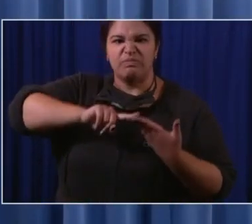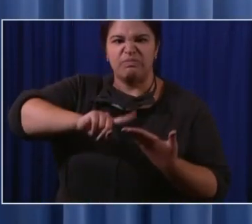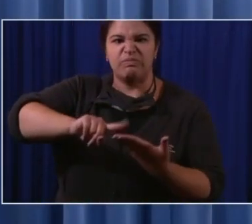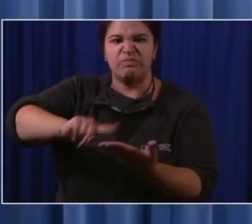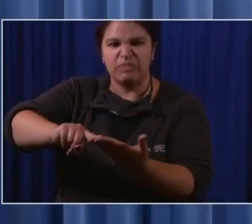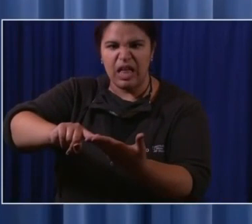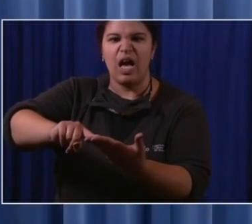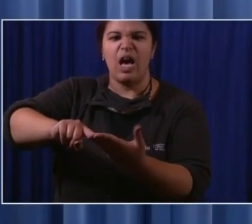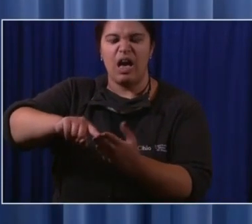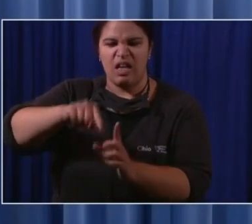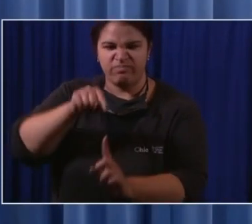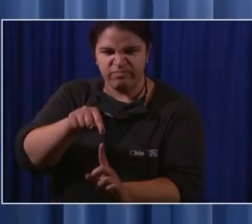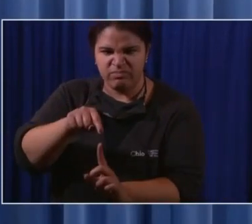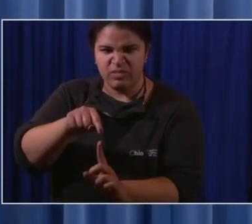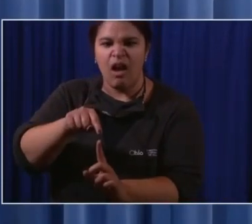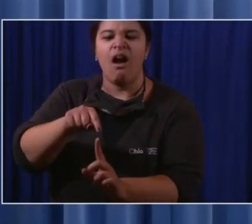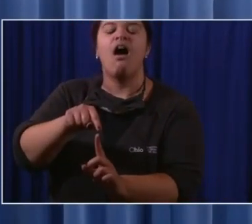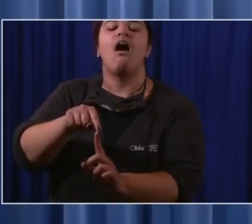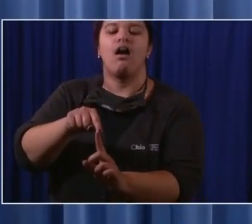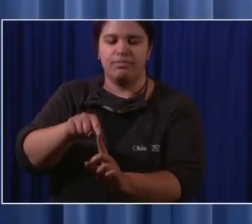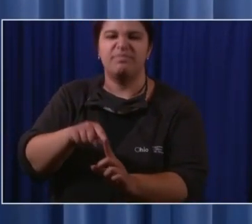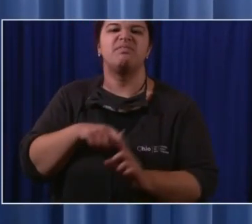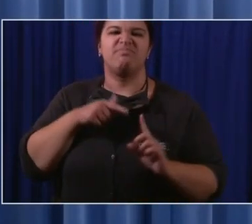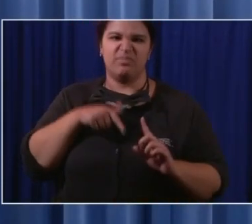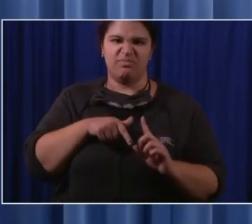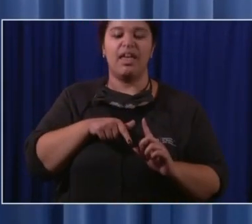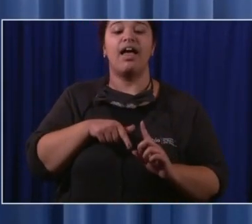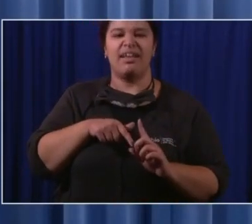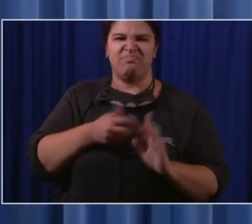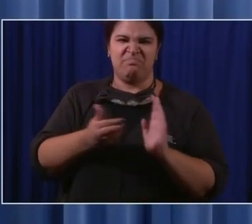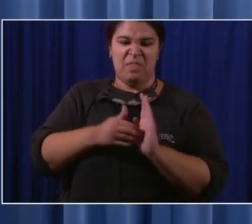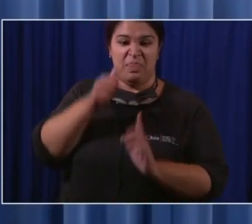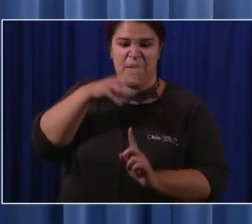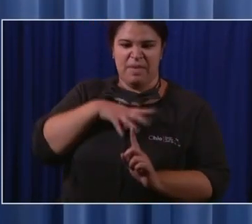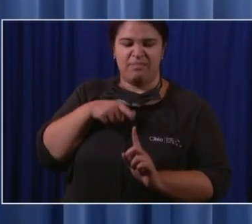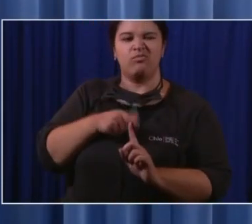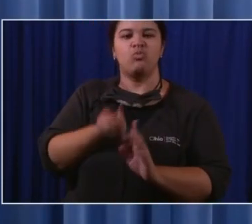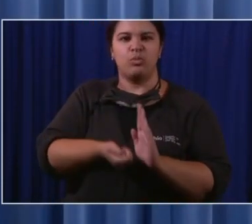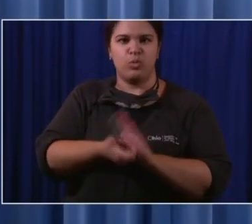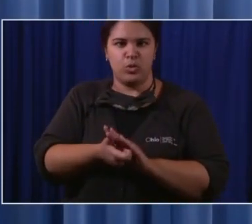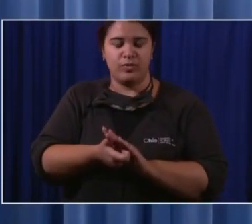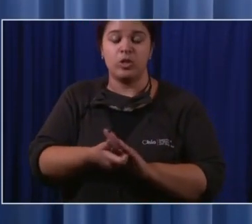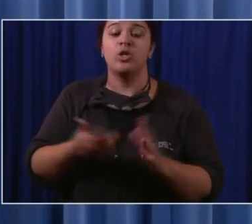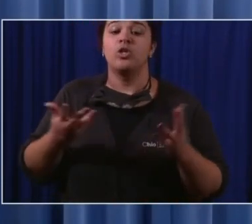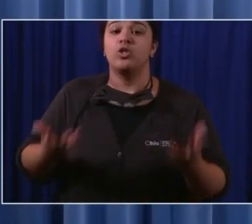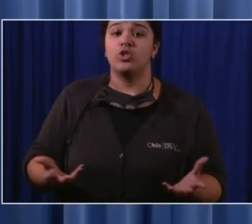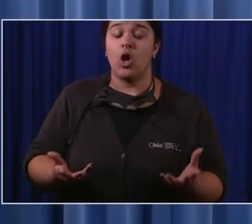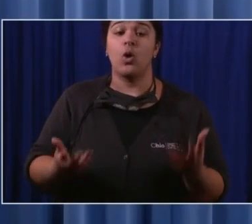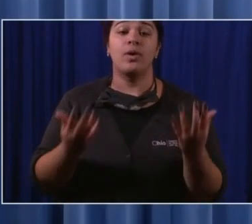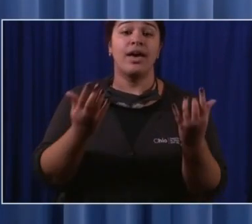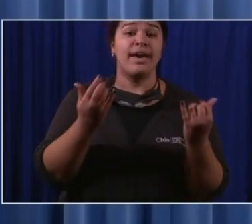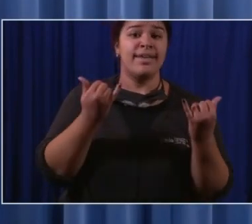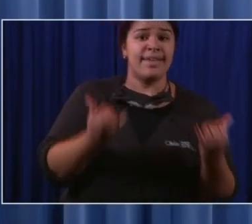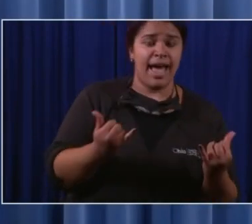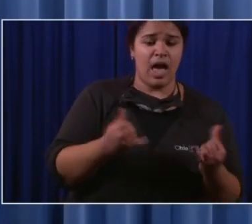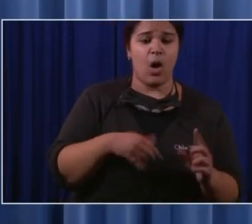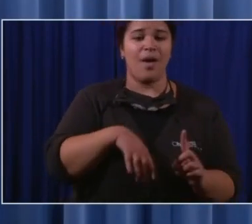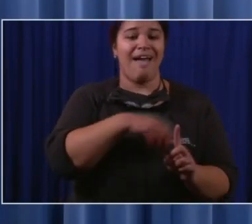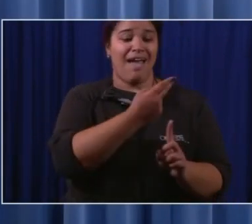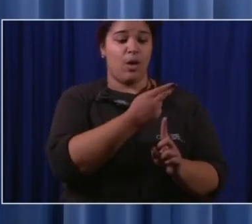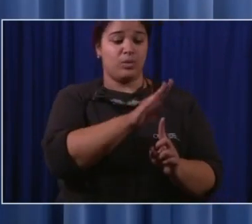Ohio repeal House Bill 6? And when and how should Ohio reform its laws regarding dark